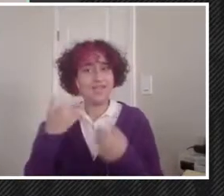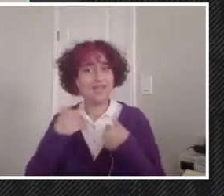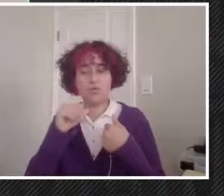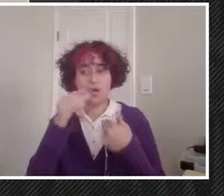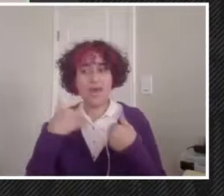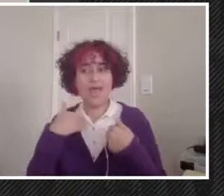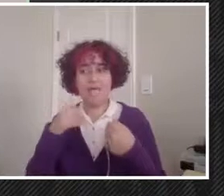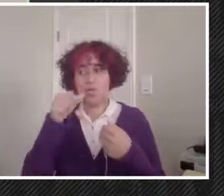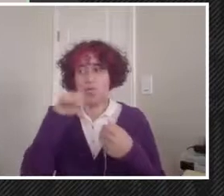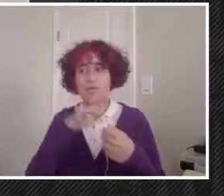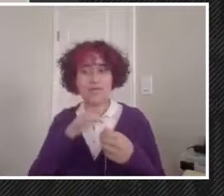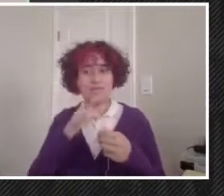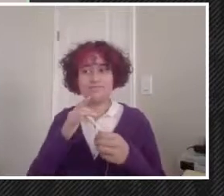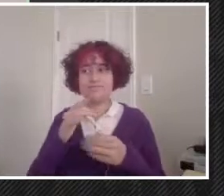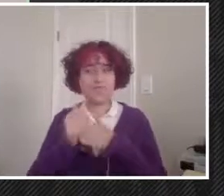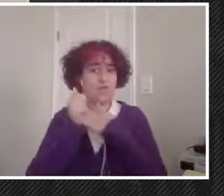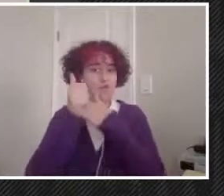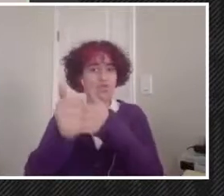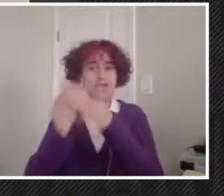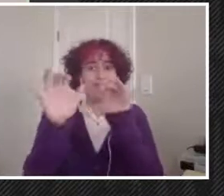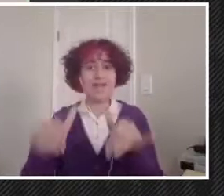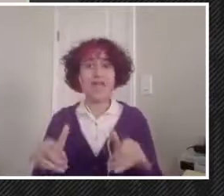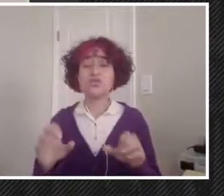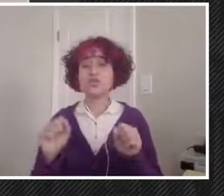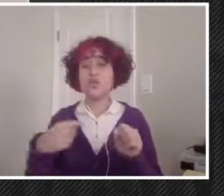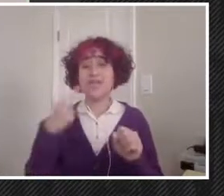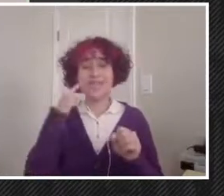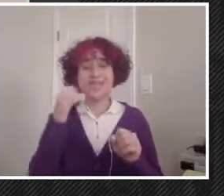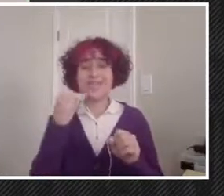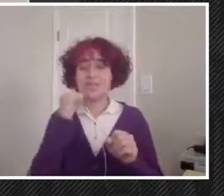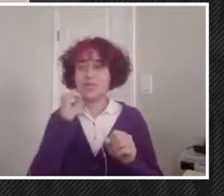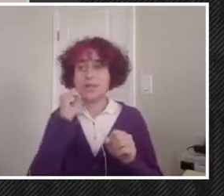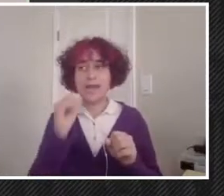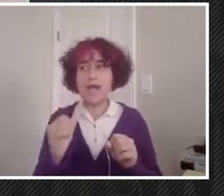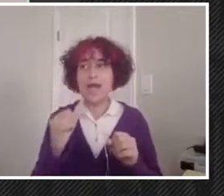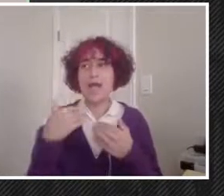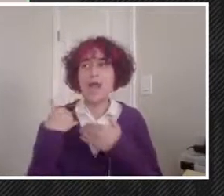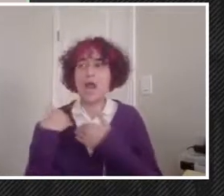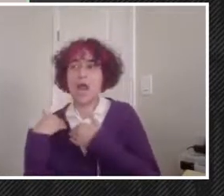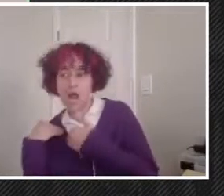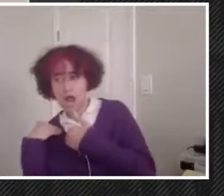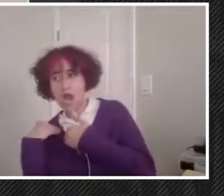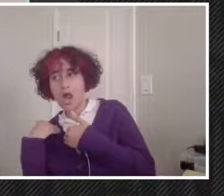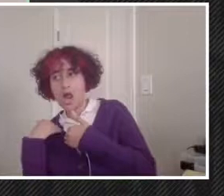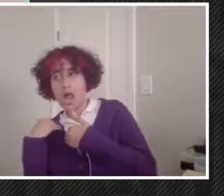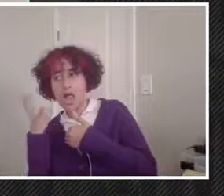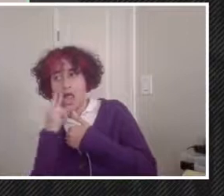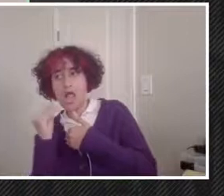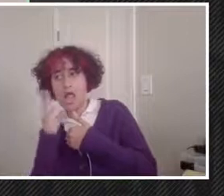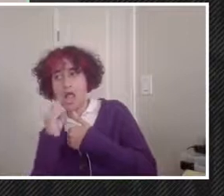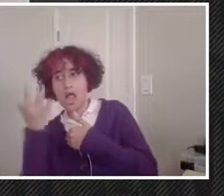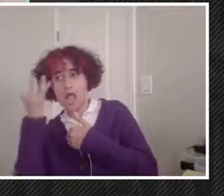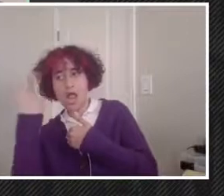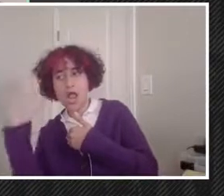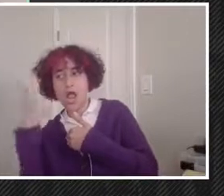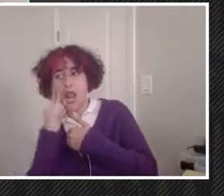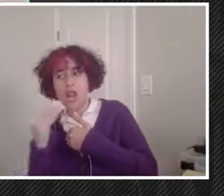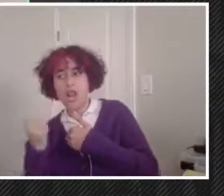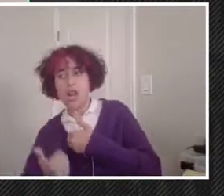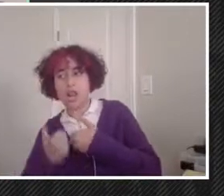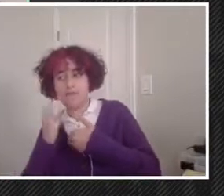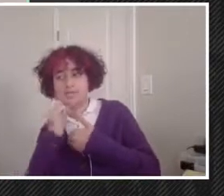we lean on the expertise of lived experience, I think